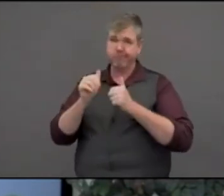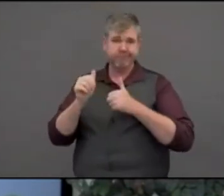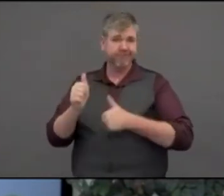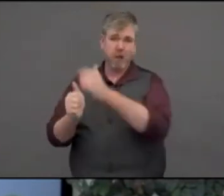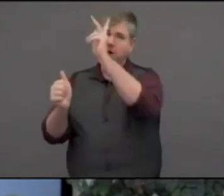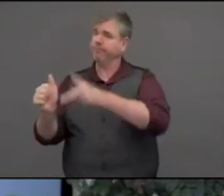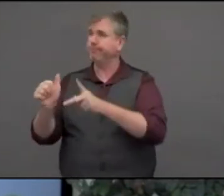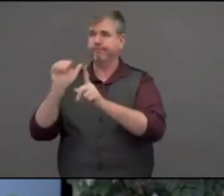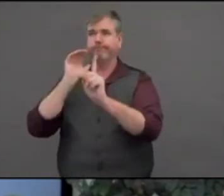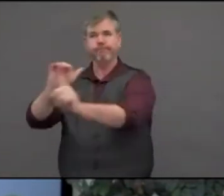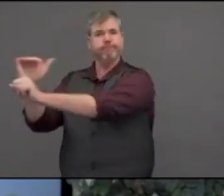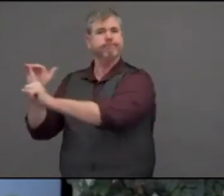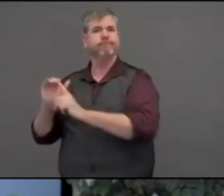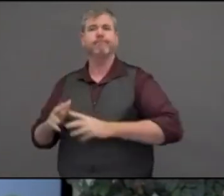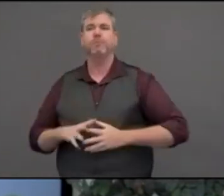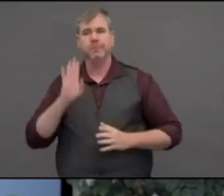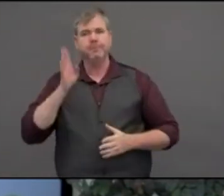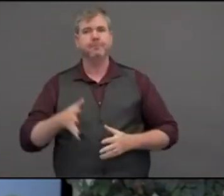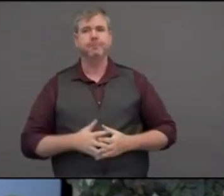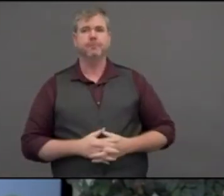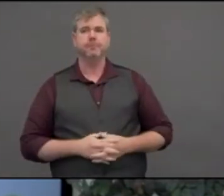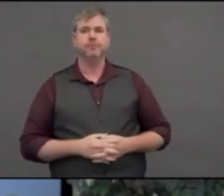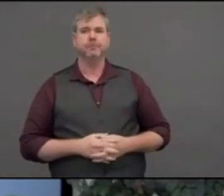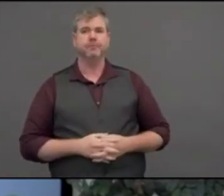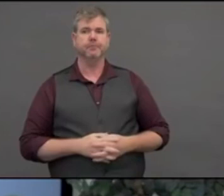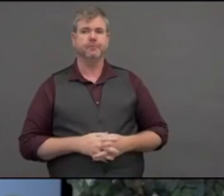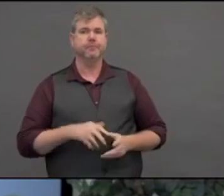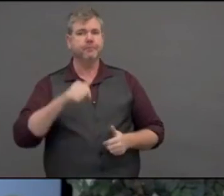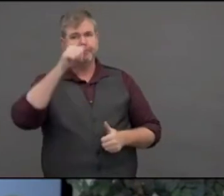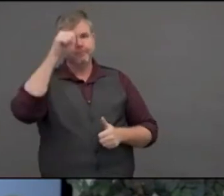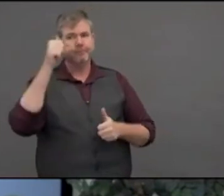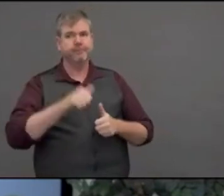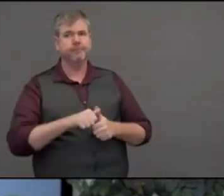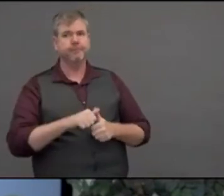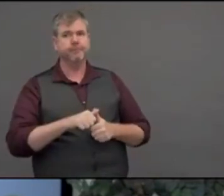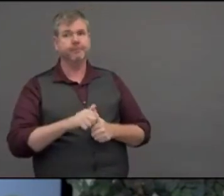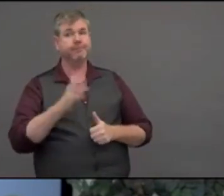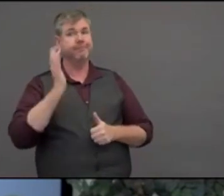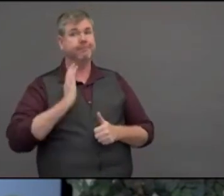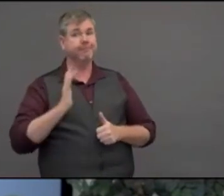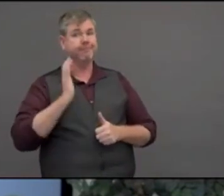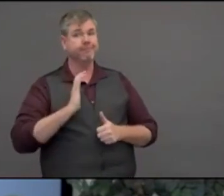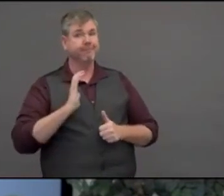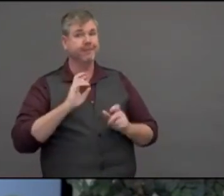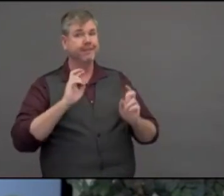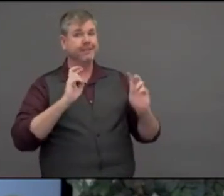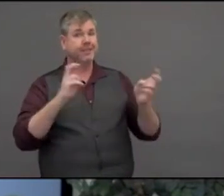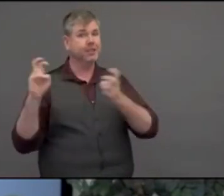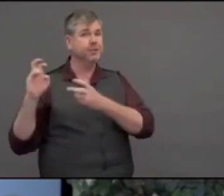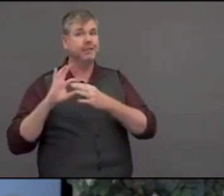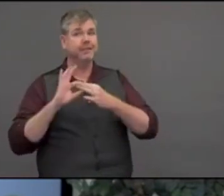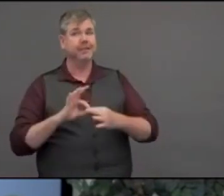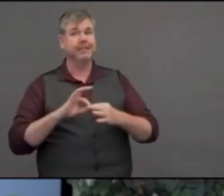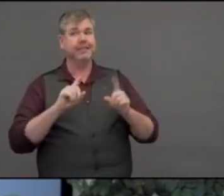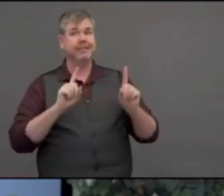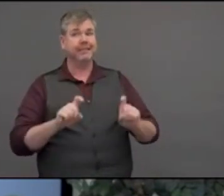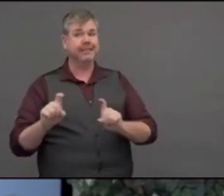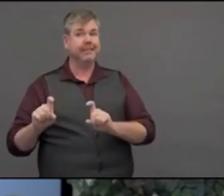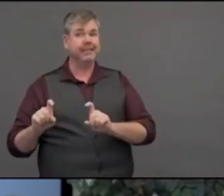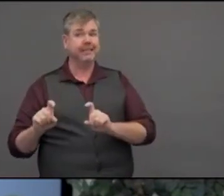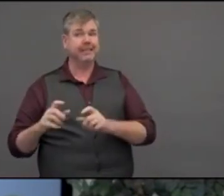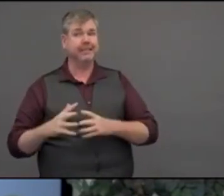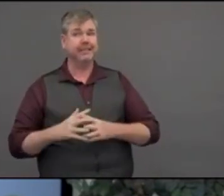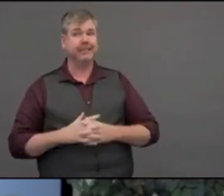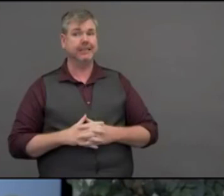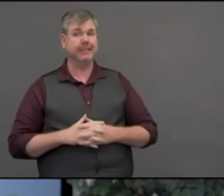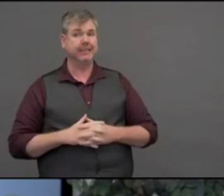was something that we were focused on even more so because we're trying to ramp up our testing, that it came down to